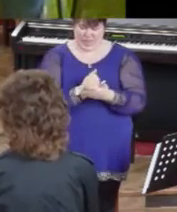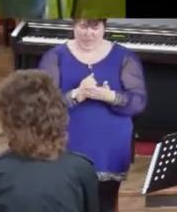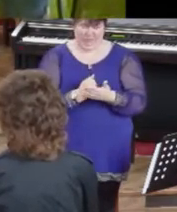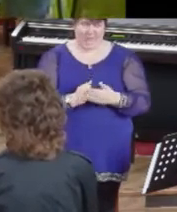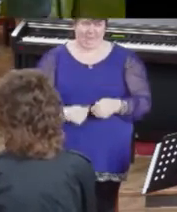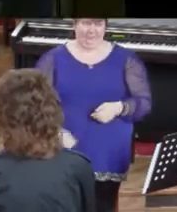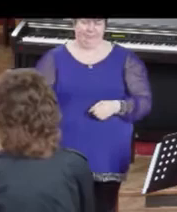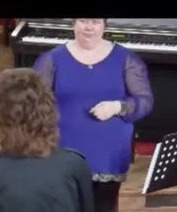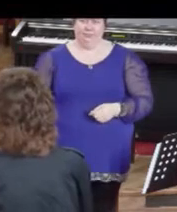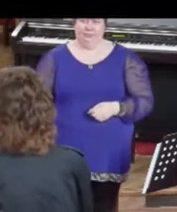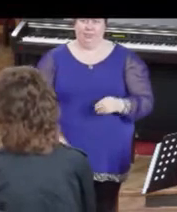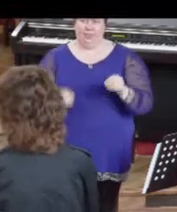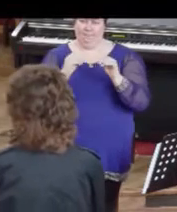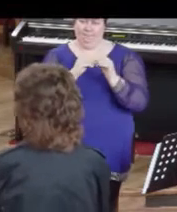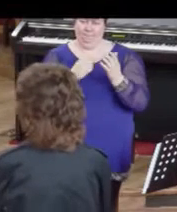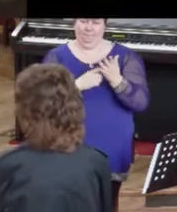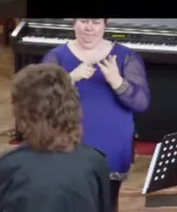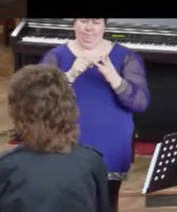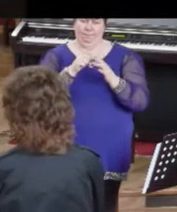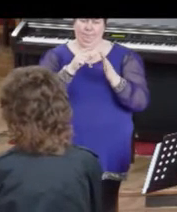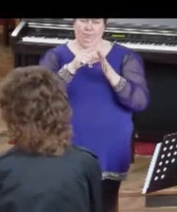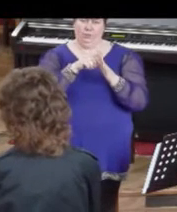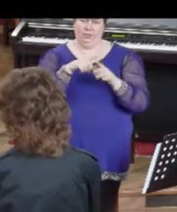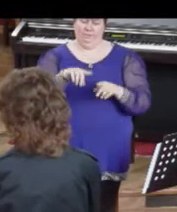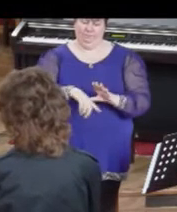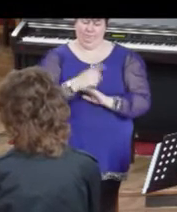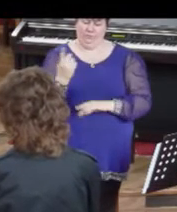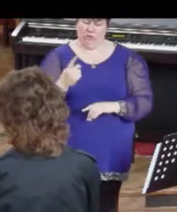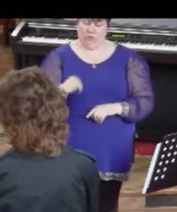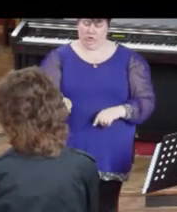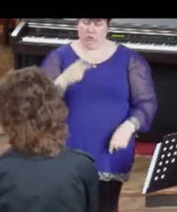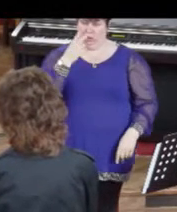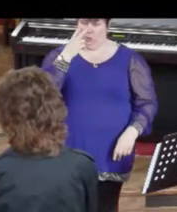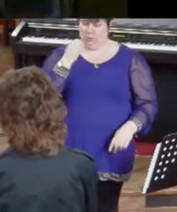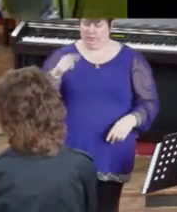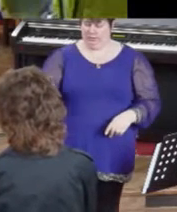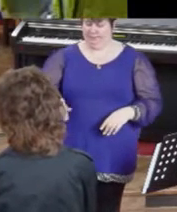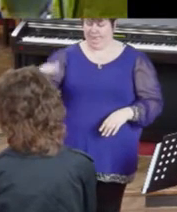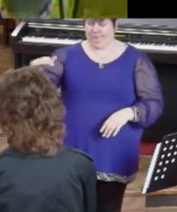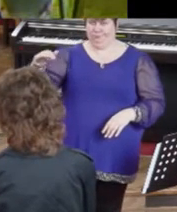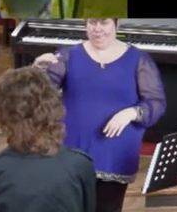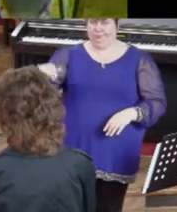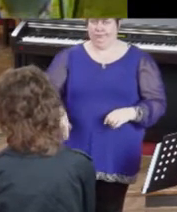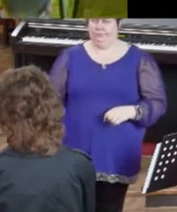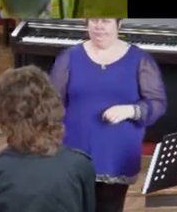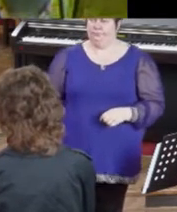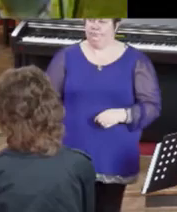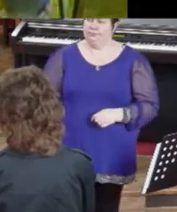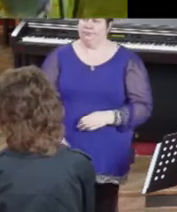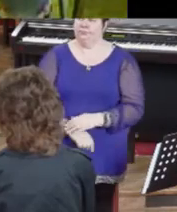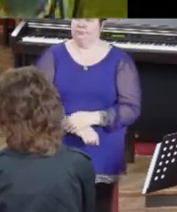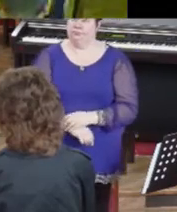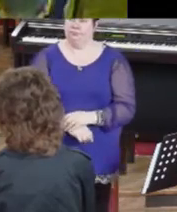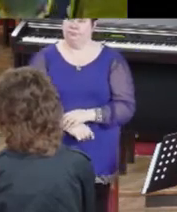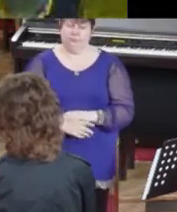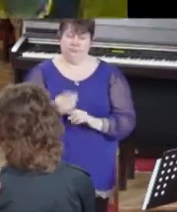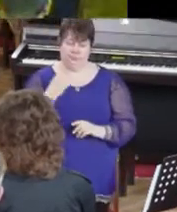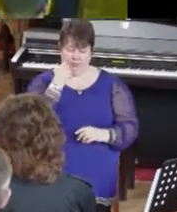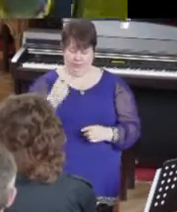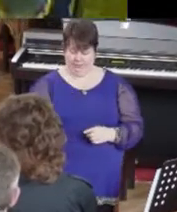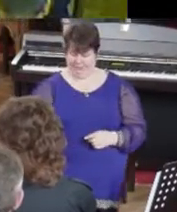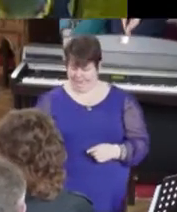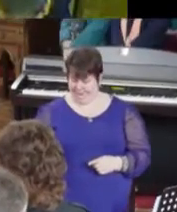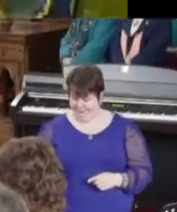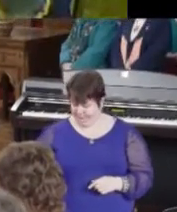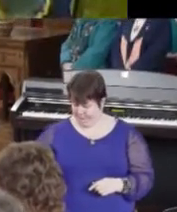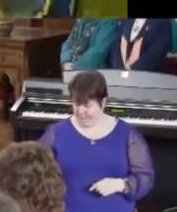we're going to go with you first because you're the oldest. You're the firstborn. Yes, are you going to come over beside me? Yep. Now, I